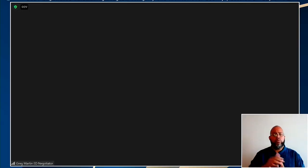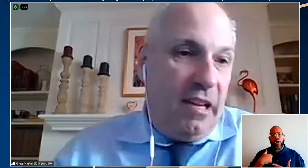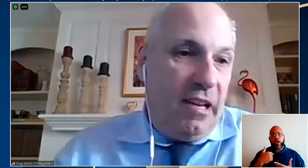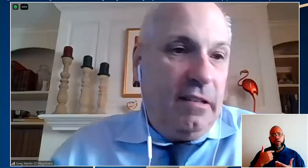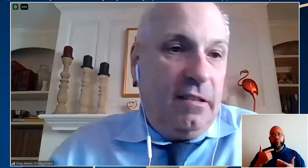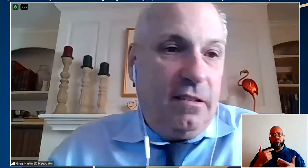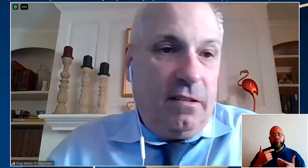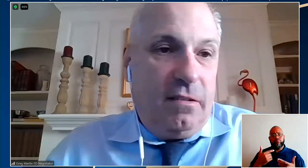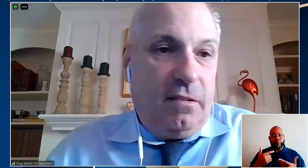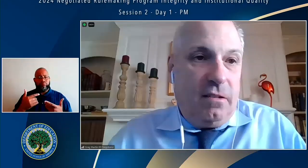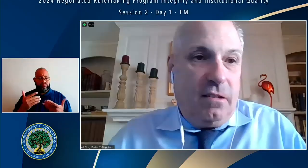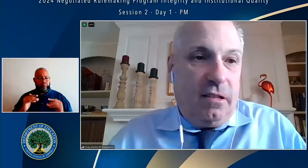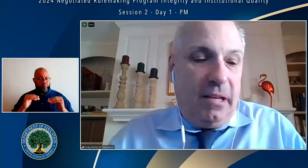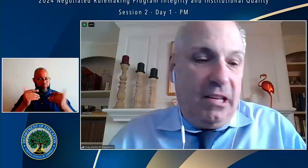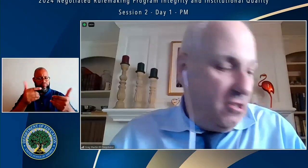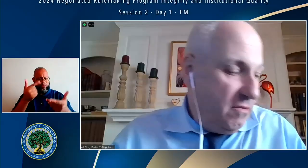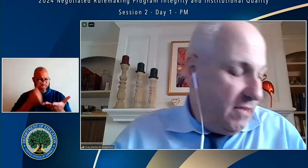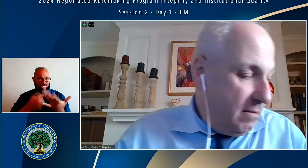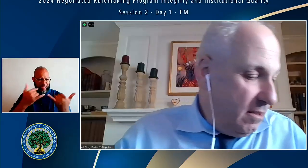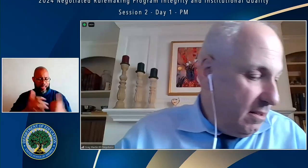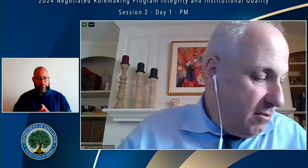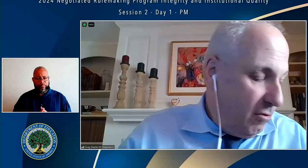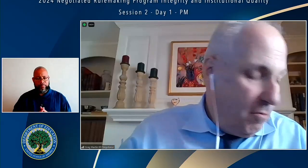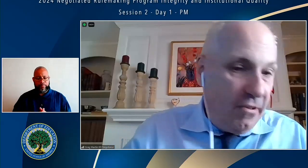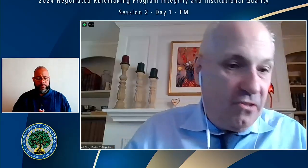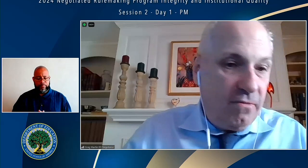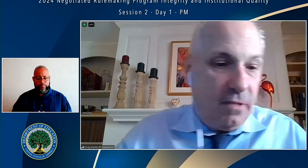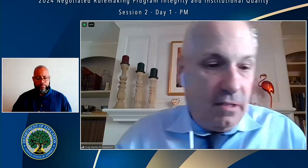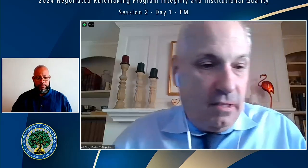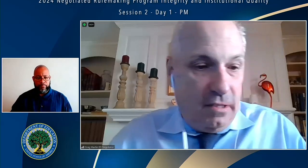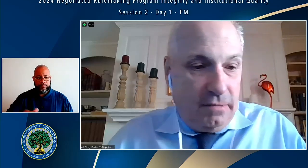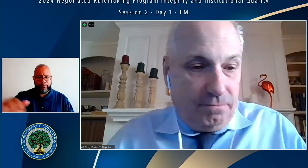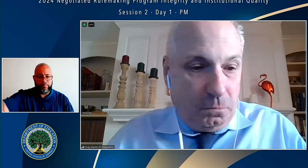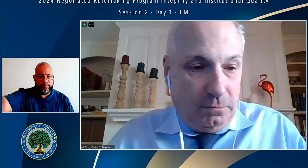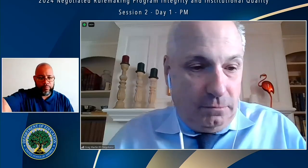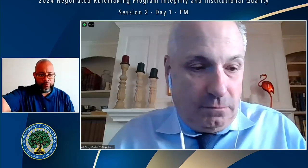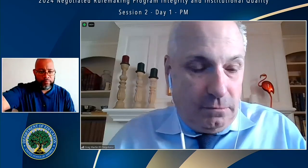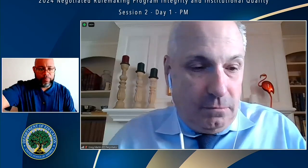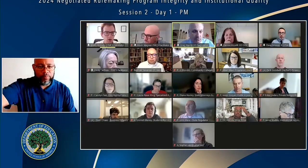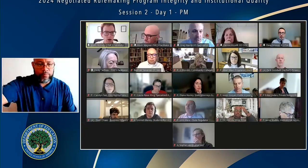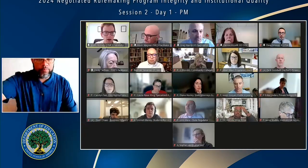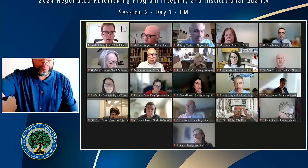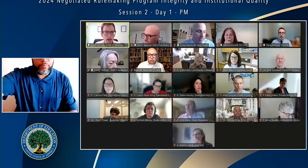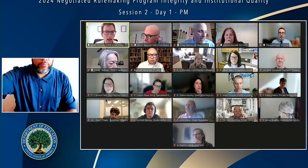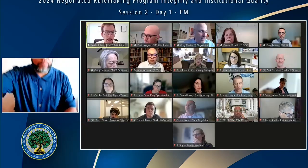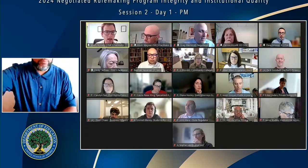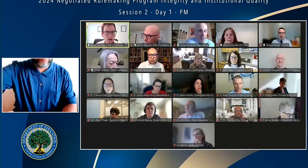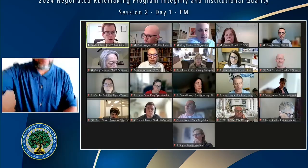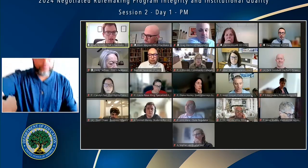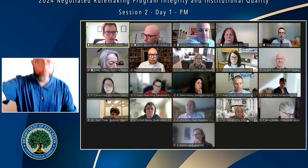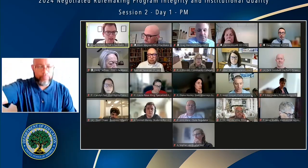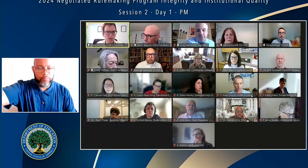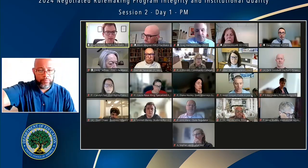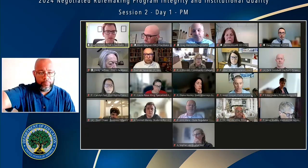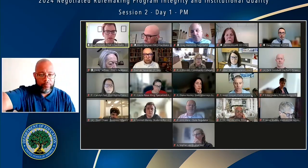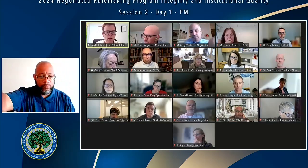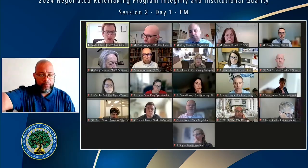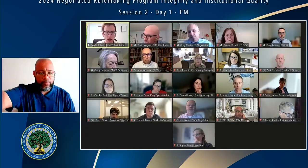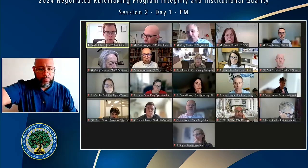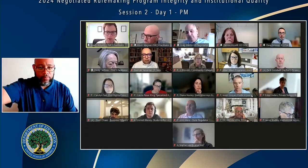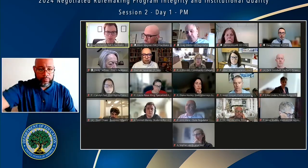discussion on that elimination of that current provision. Great. Thank you, Greg. Any